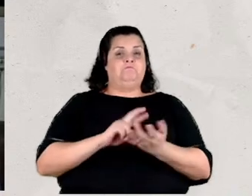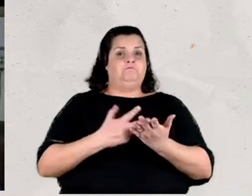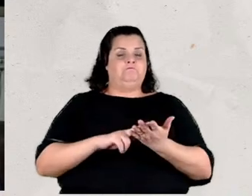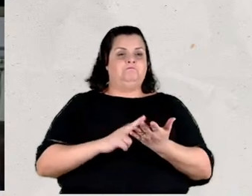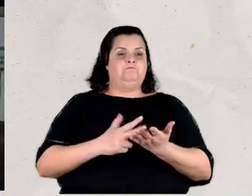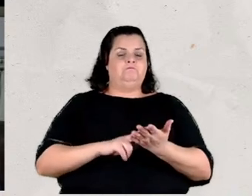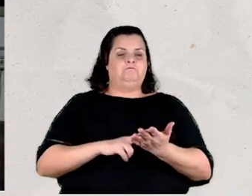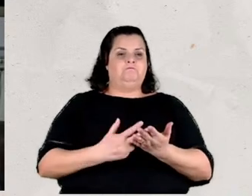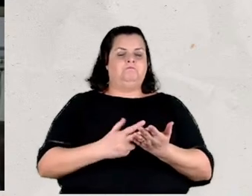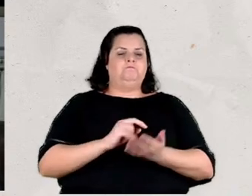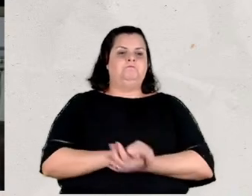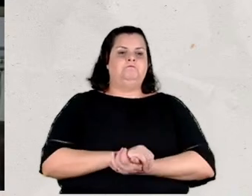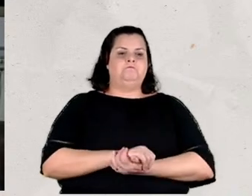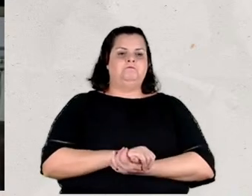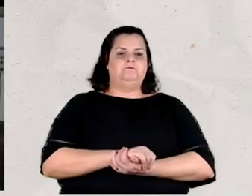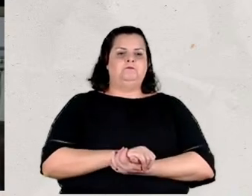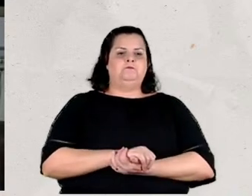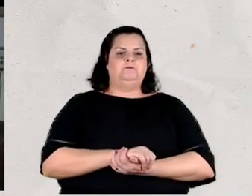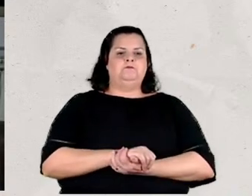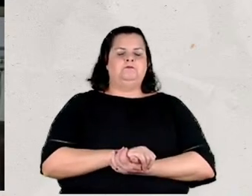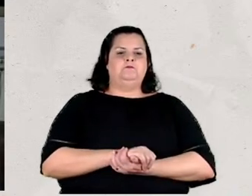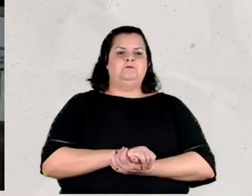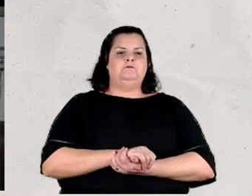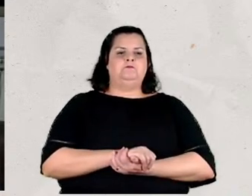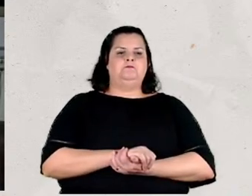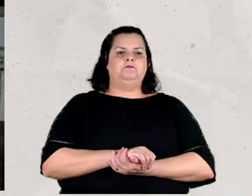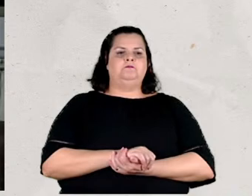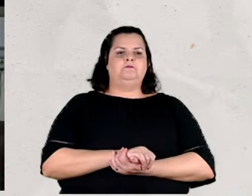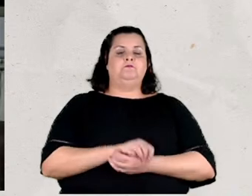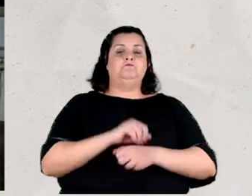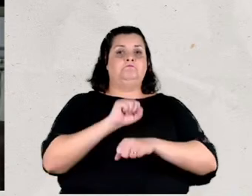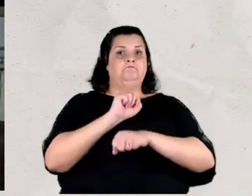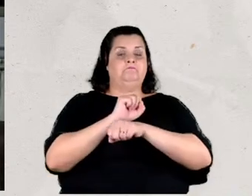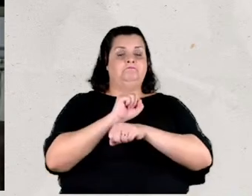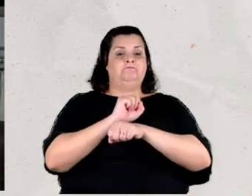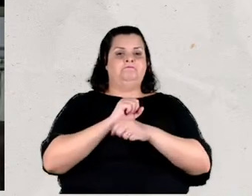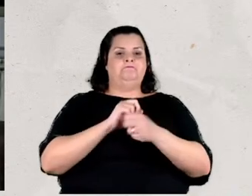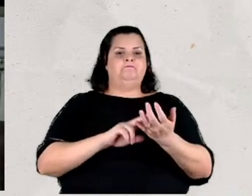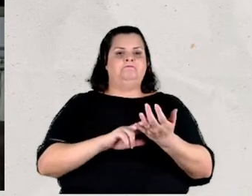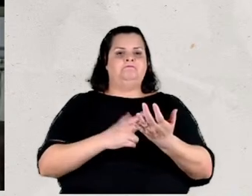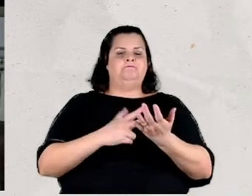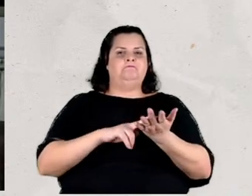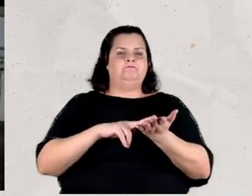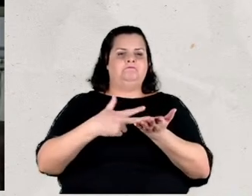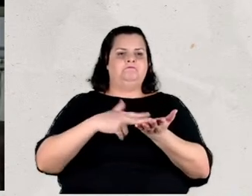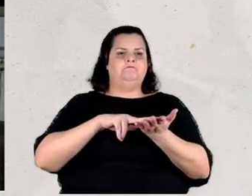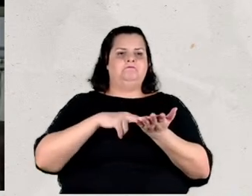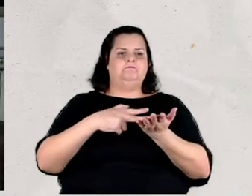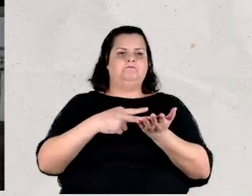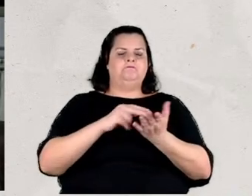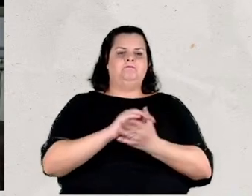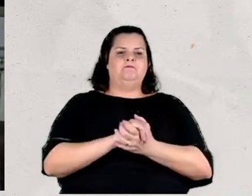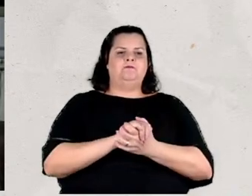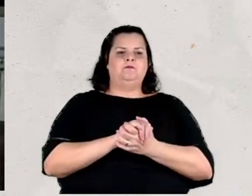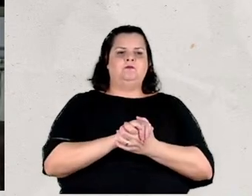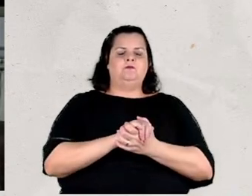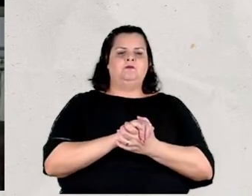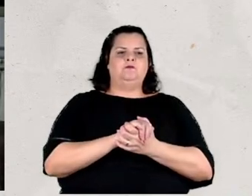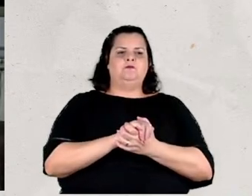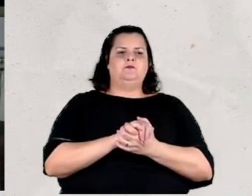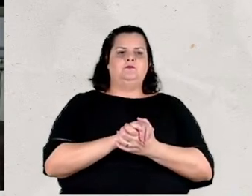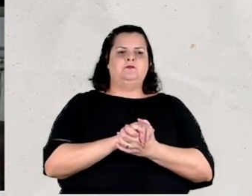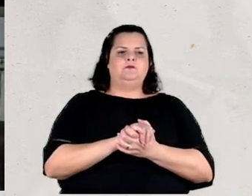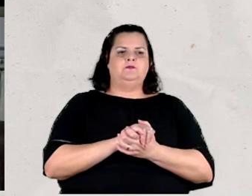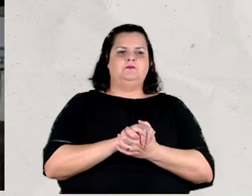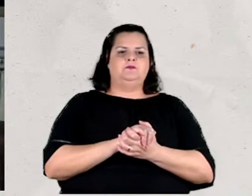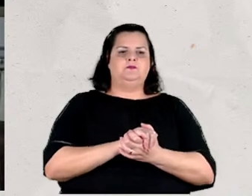that? That's my hope. Exactly that the Arab world is going to get to the point where it's so fed